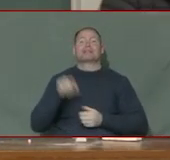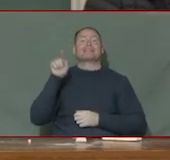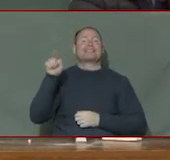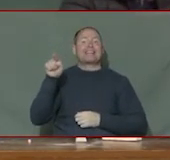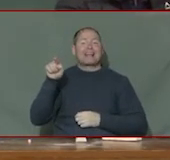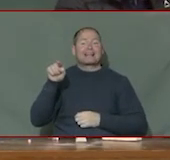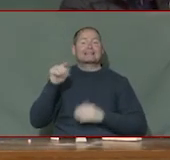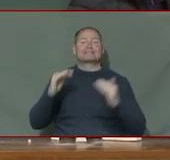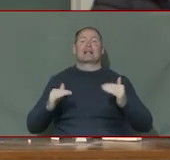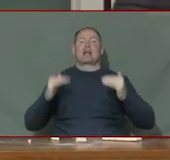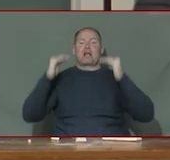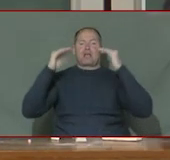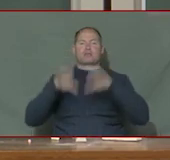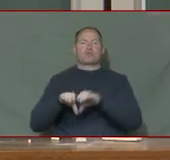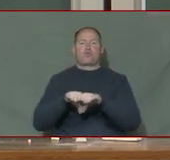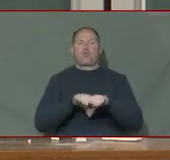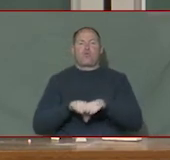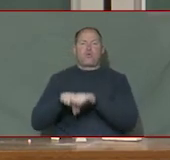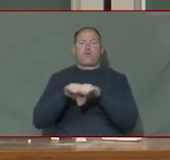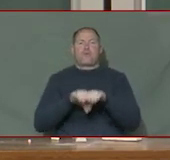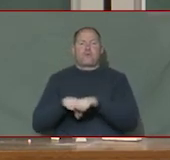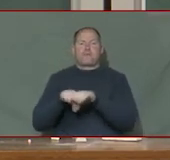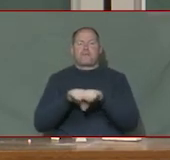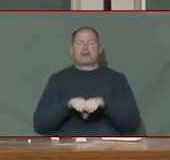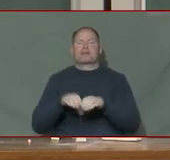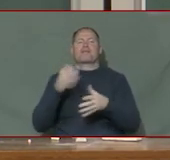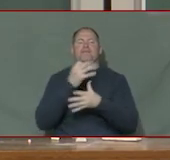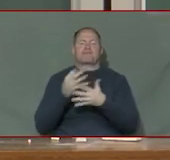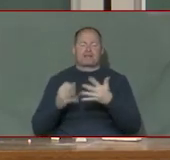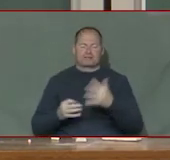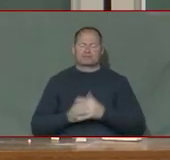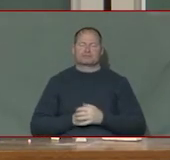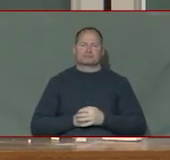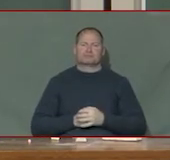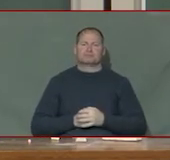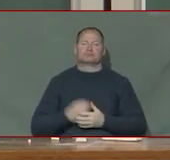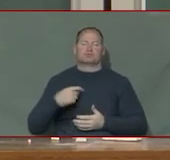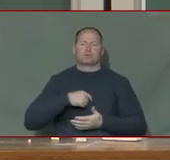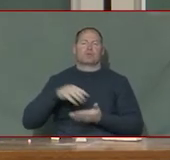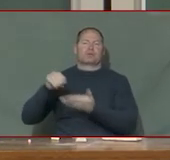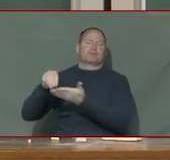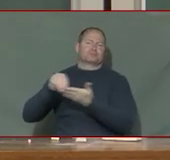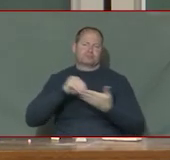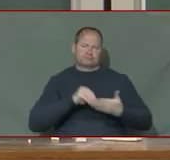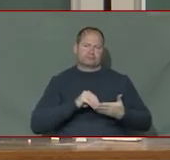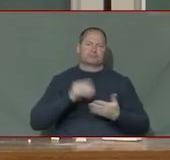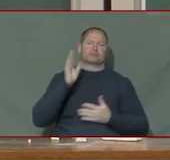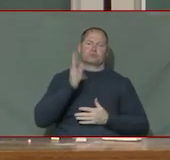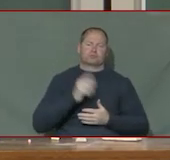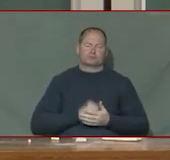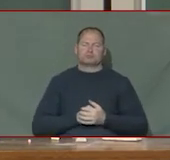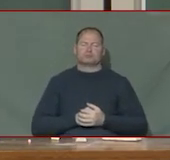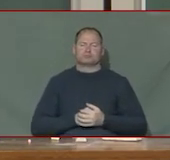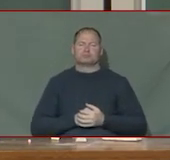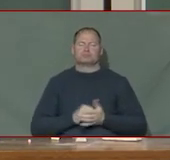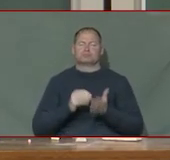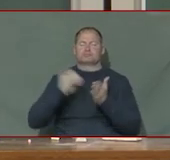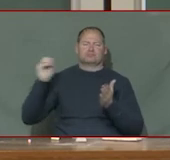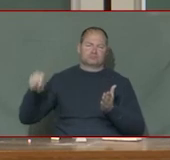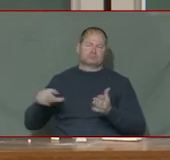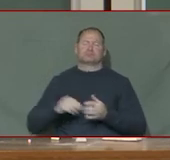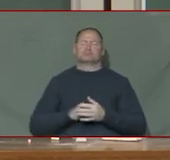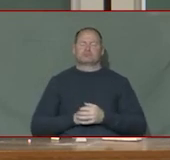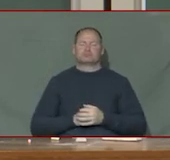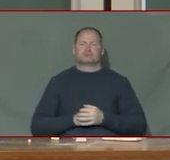factor. So we're going to take that out. This here is x minus x squared, all